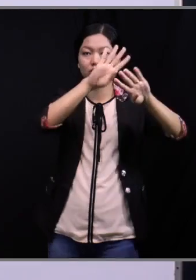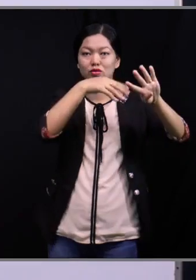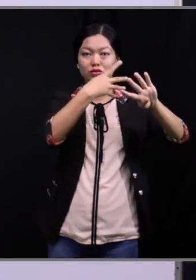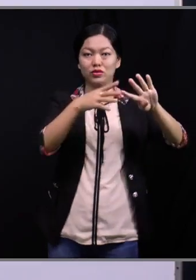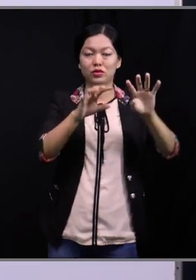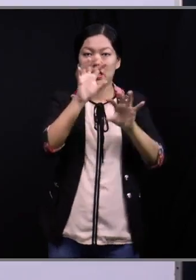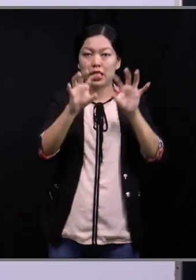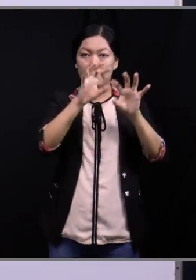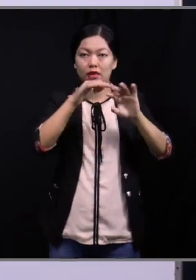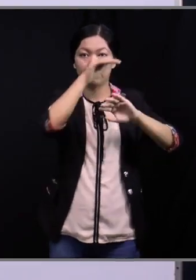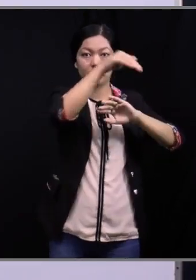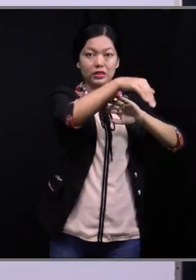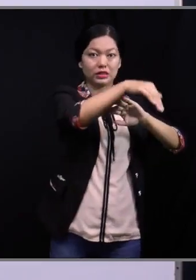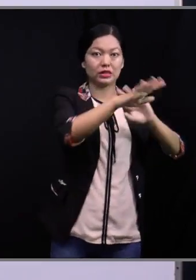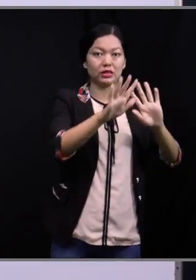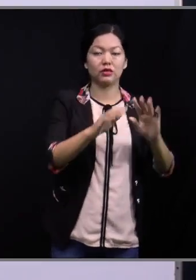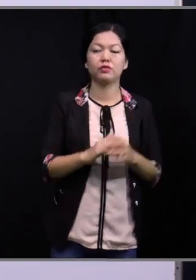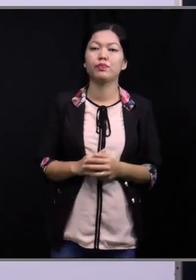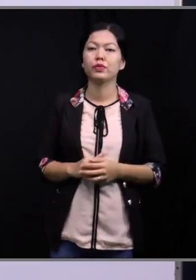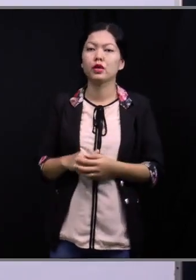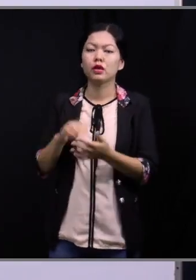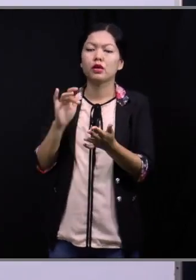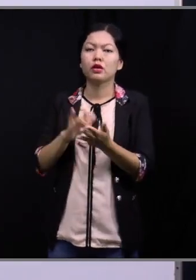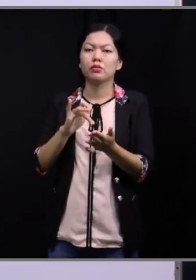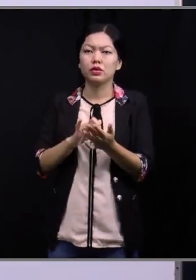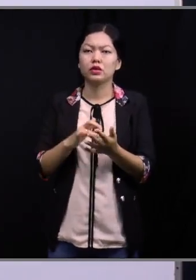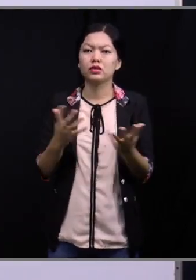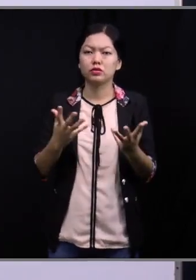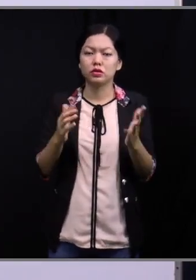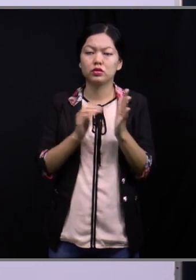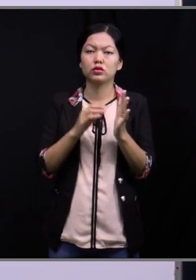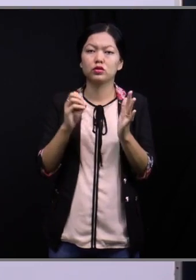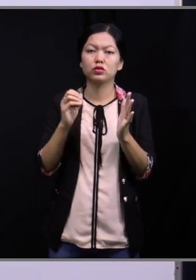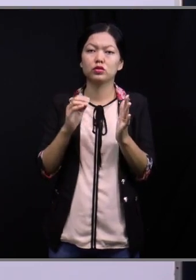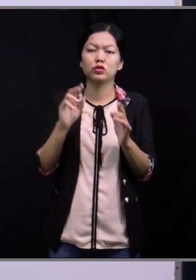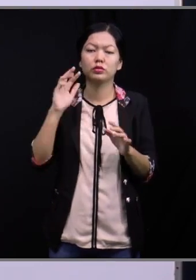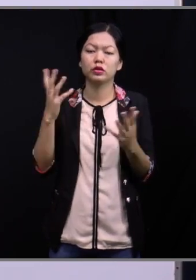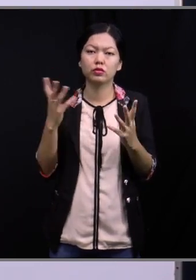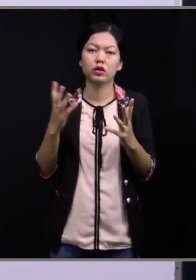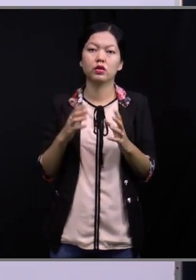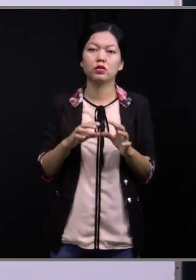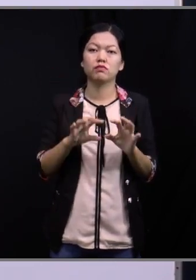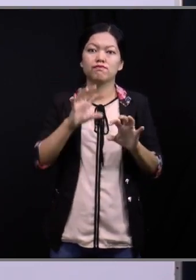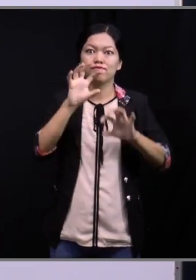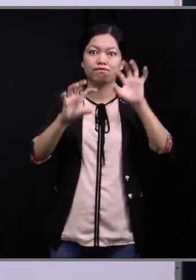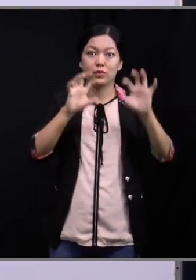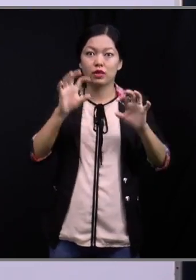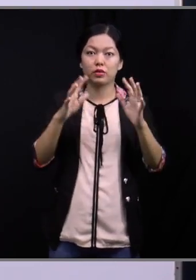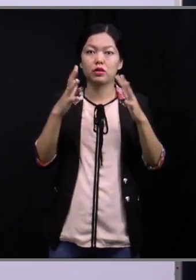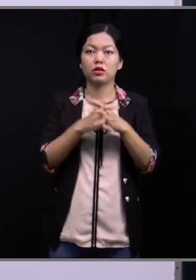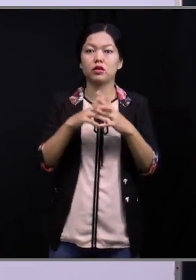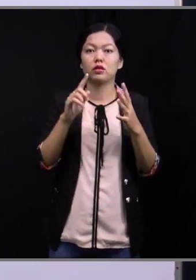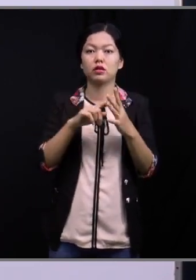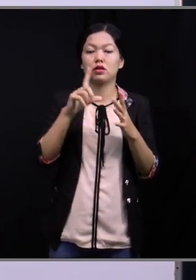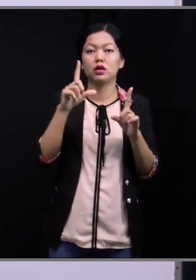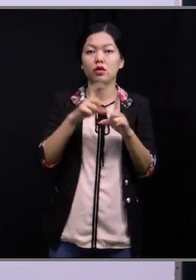it's as a place where animals are kept, a place where wild animals are kept, taking care that